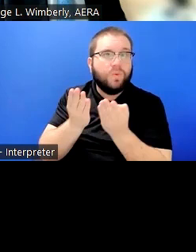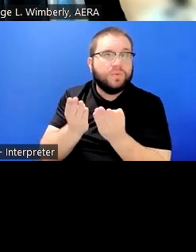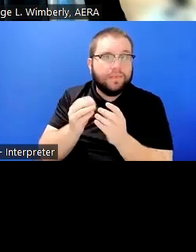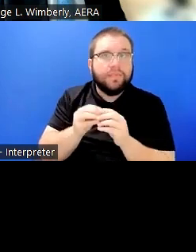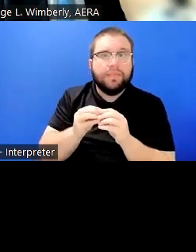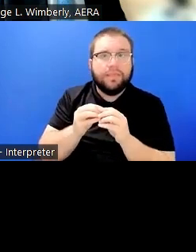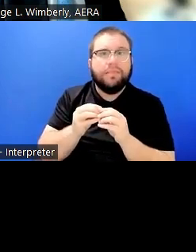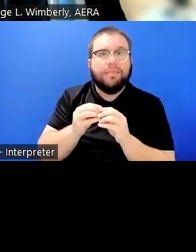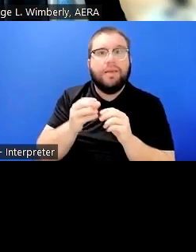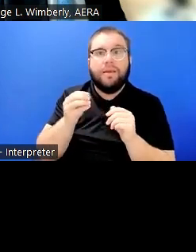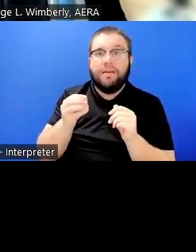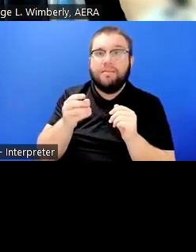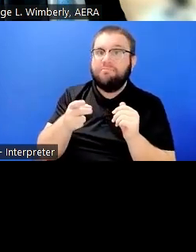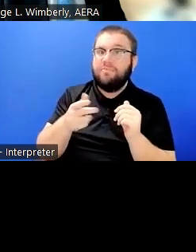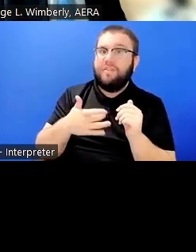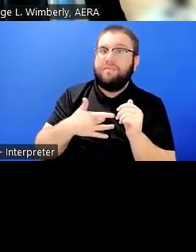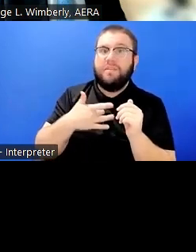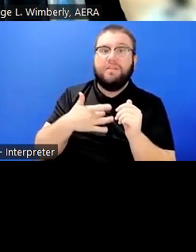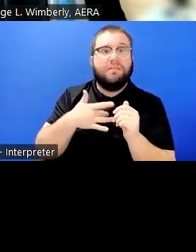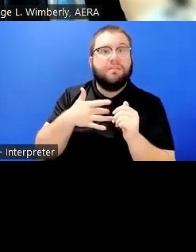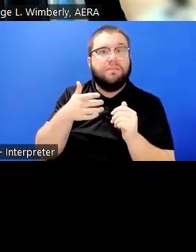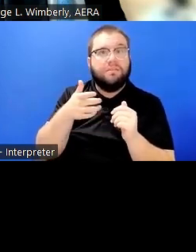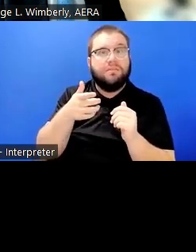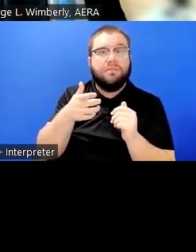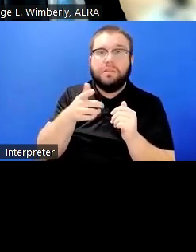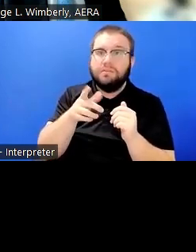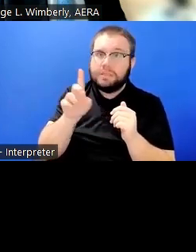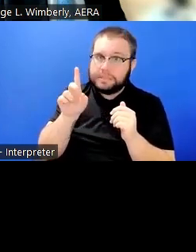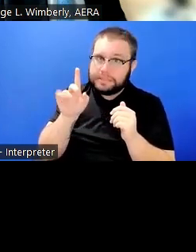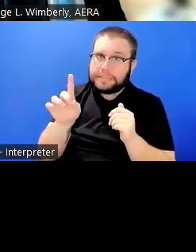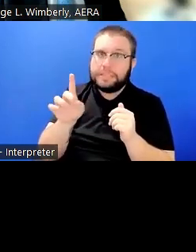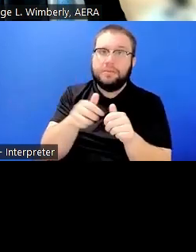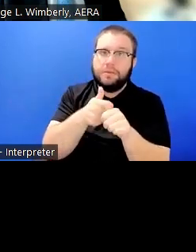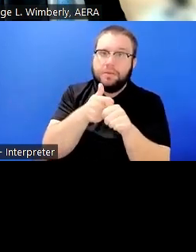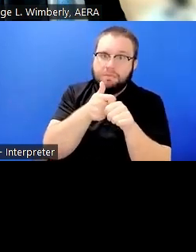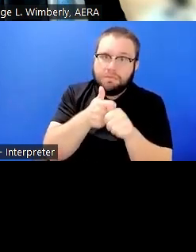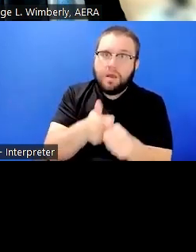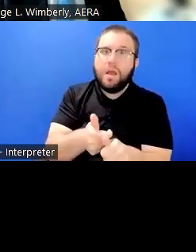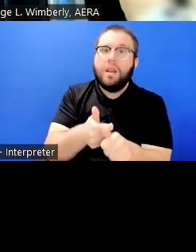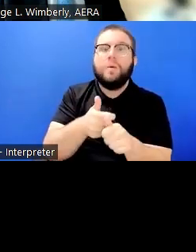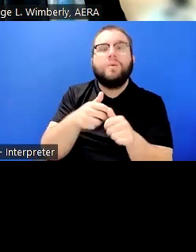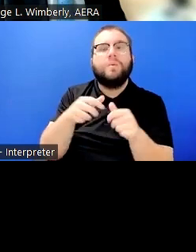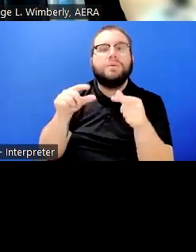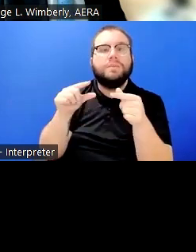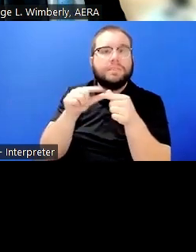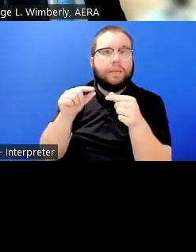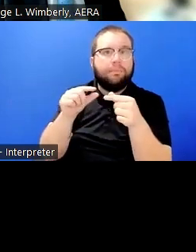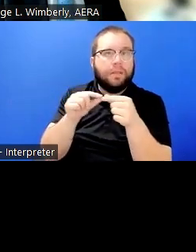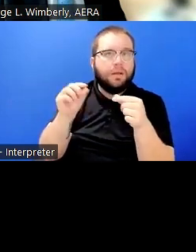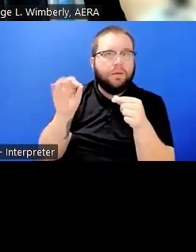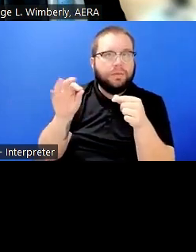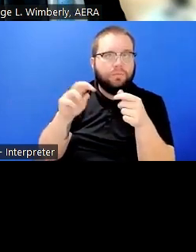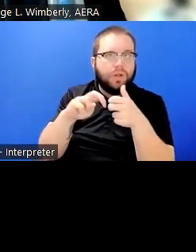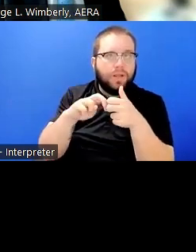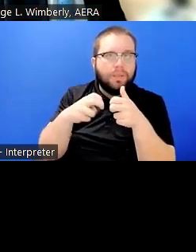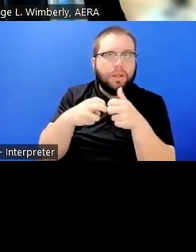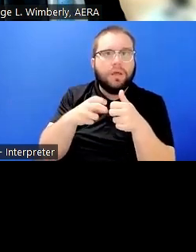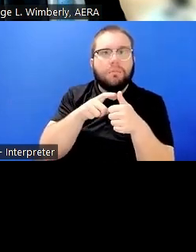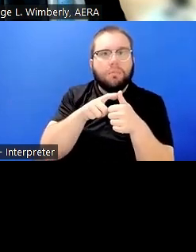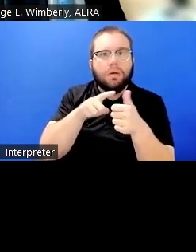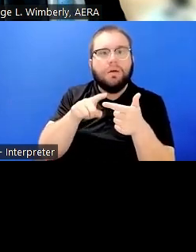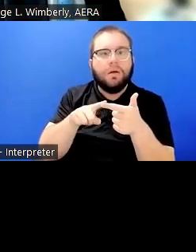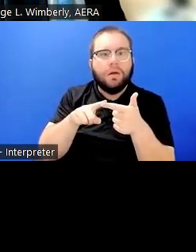very clear that you follow the guidelines about a statement of problem. Things are all in the proposal here that are